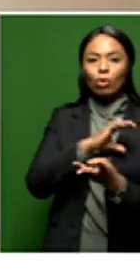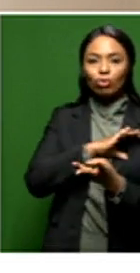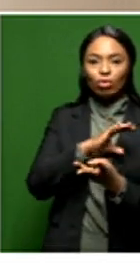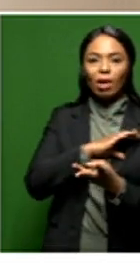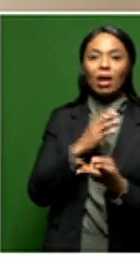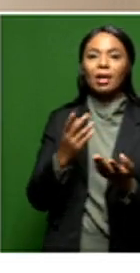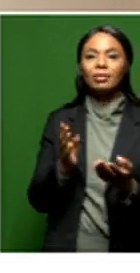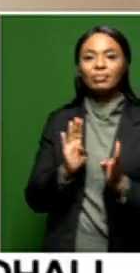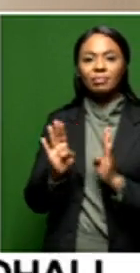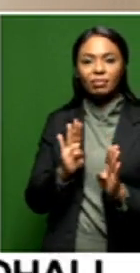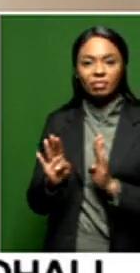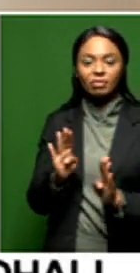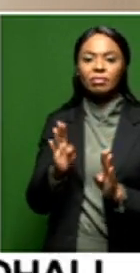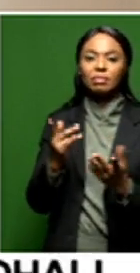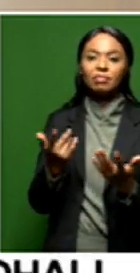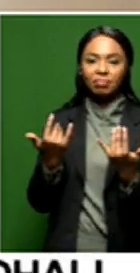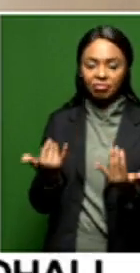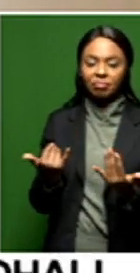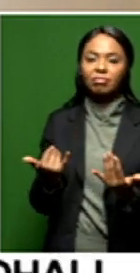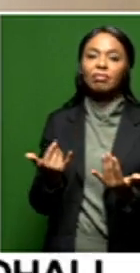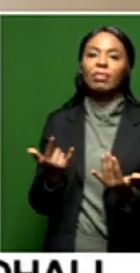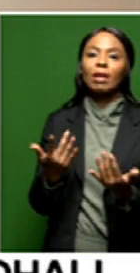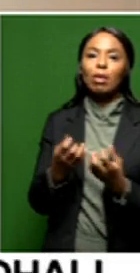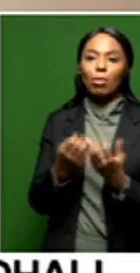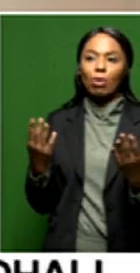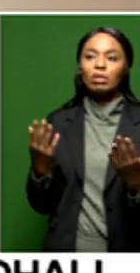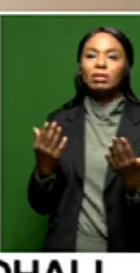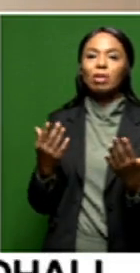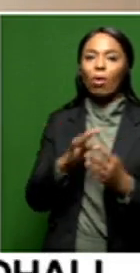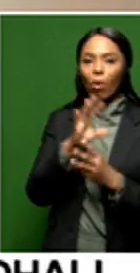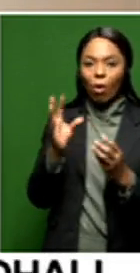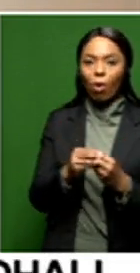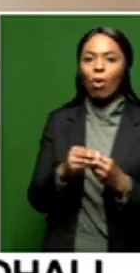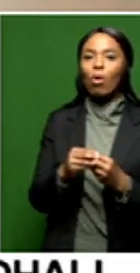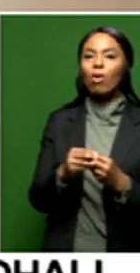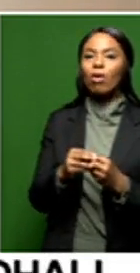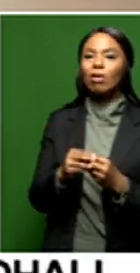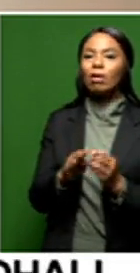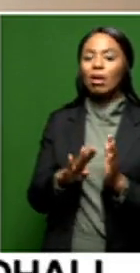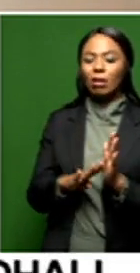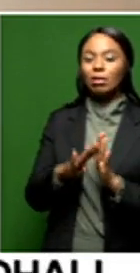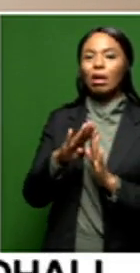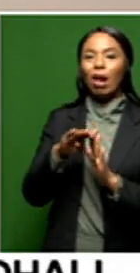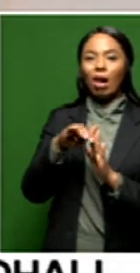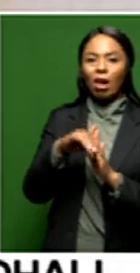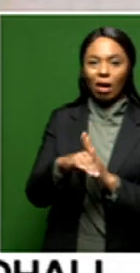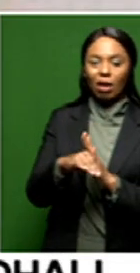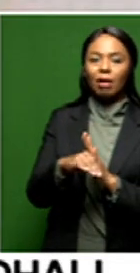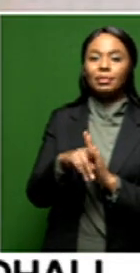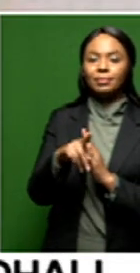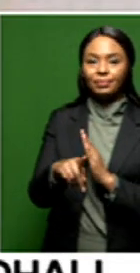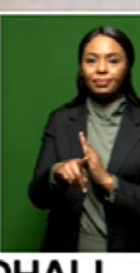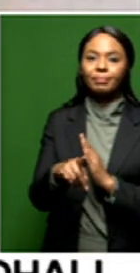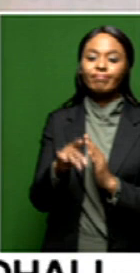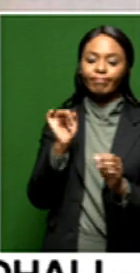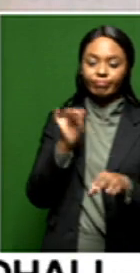have been driving margins lower. And so that all of these things have been tested in the restaurant industry. And then the single